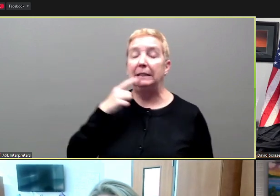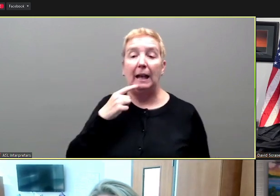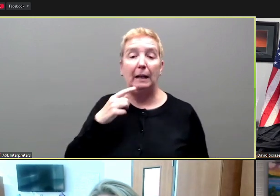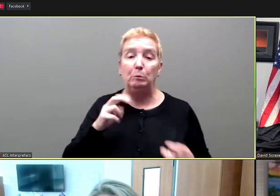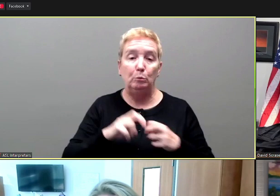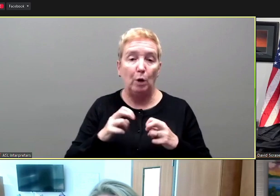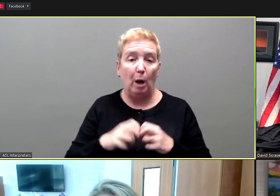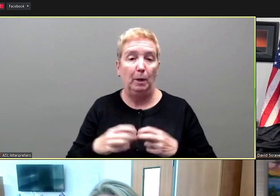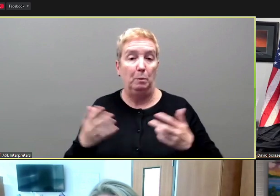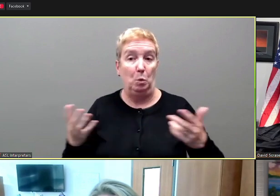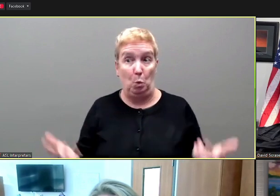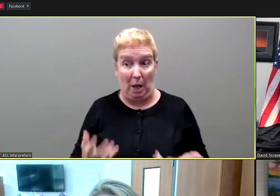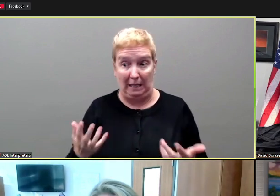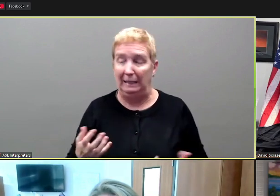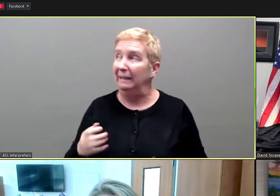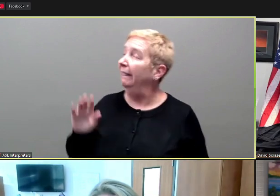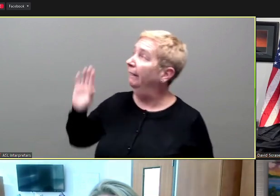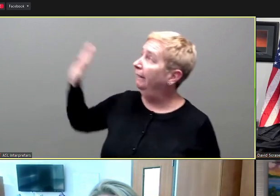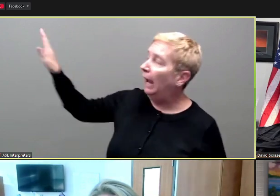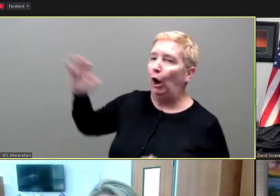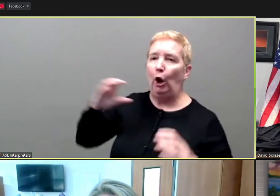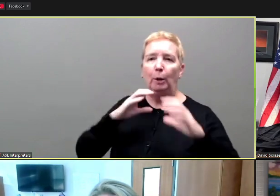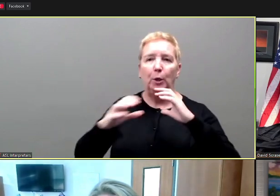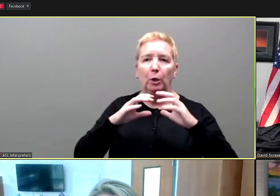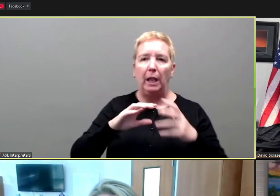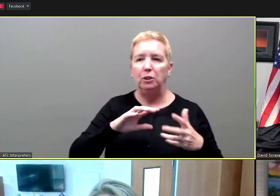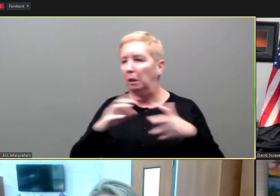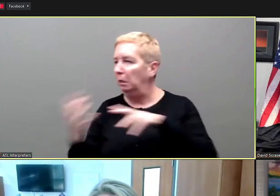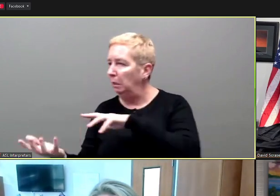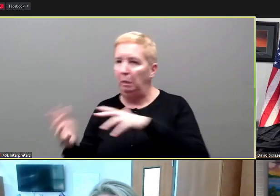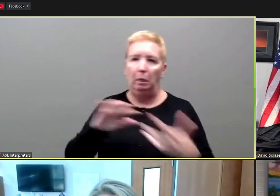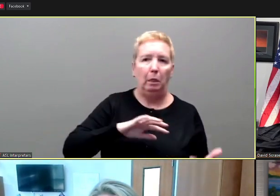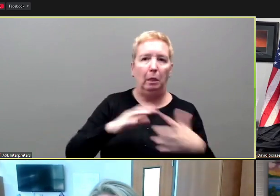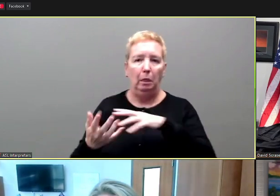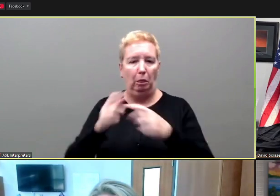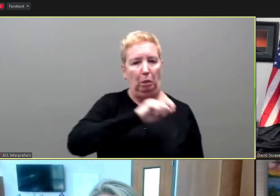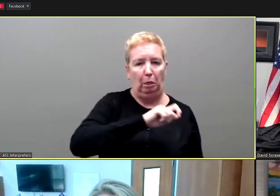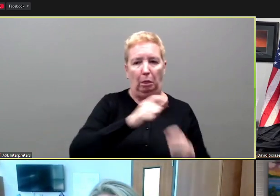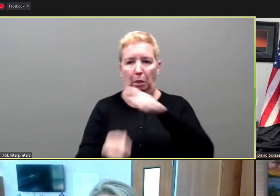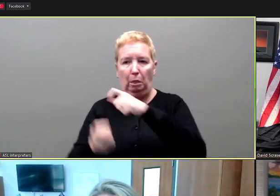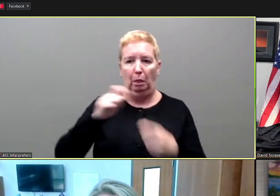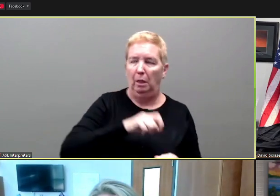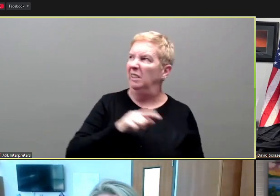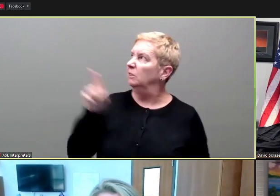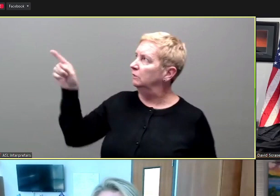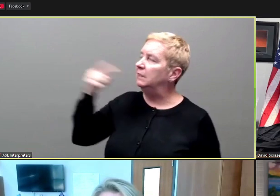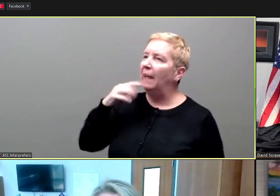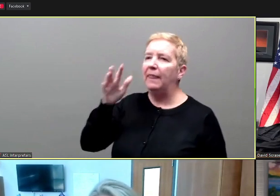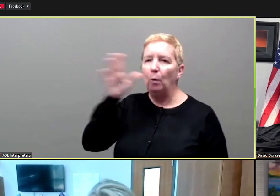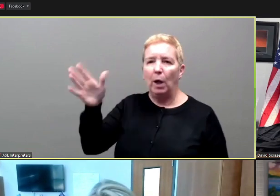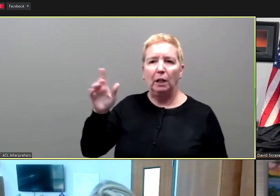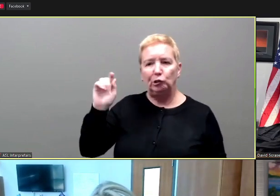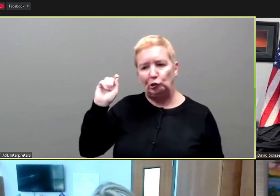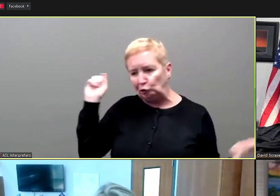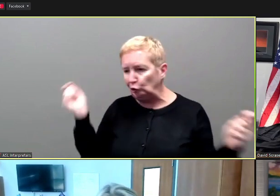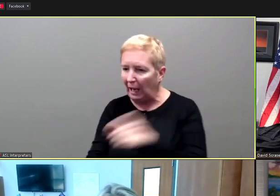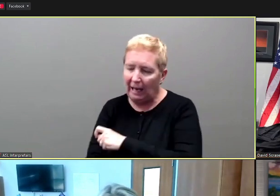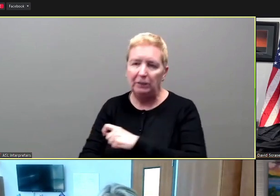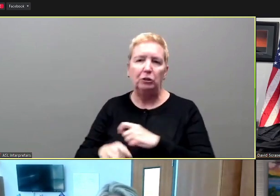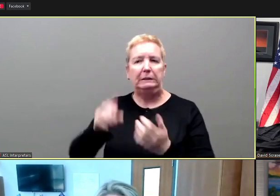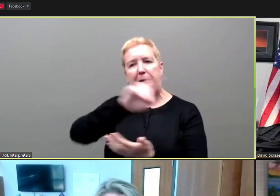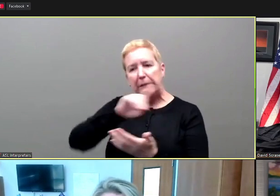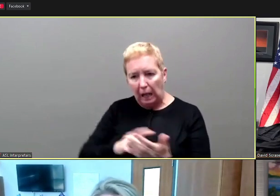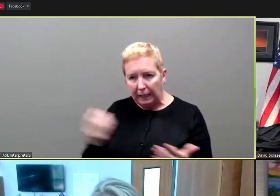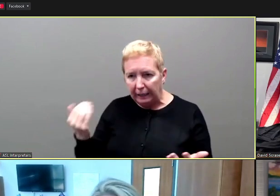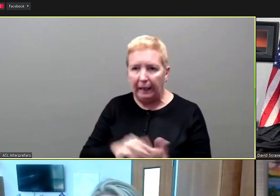CDC communication and said they're going to restructure the communications office and all their websites to make it clear. So I guess